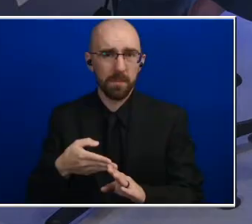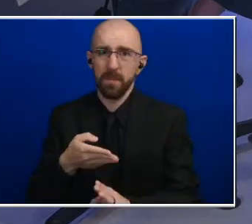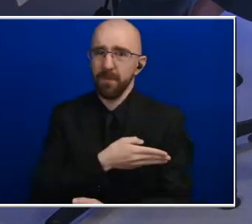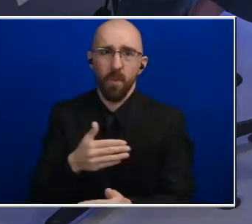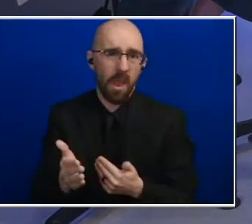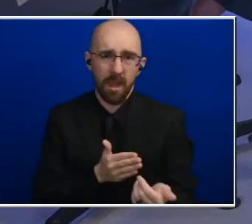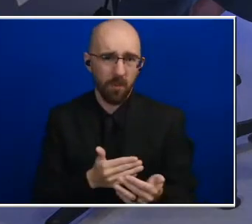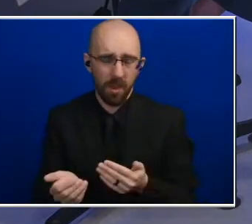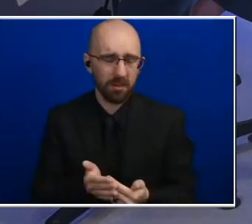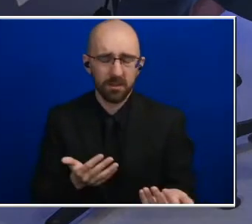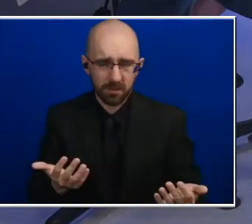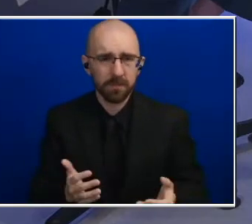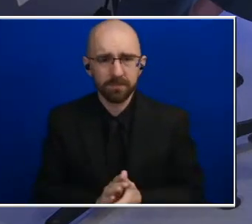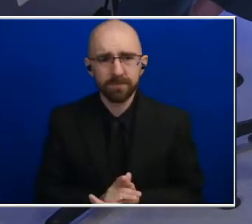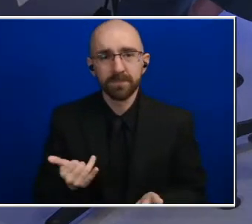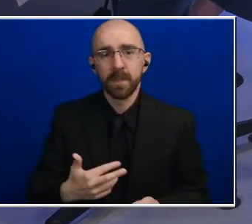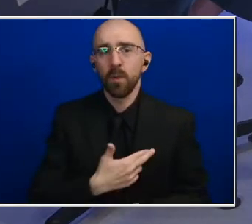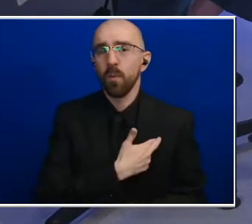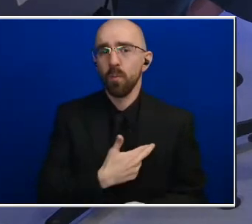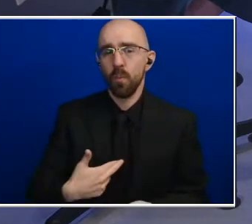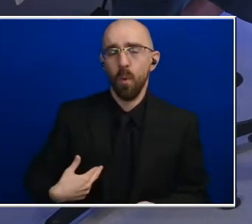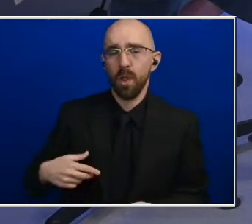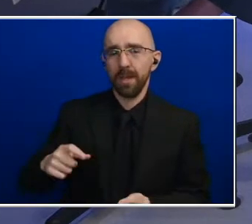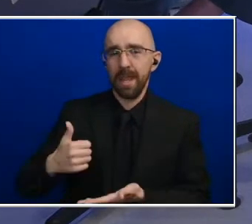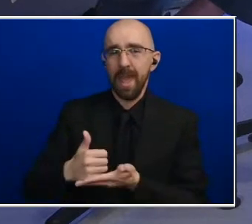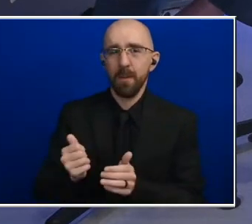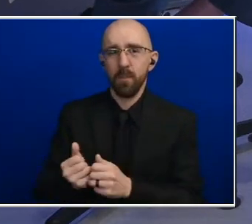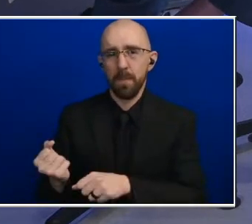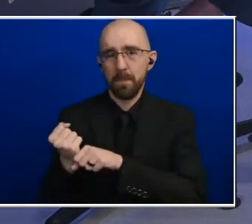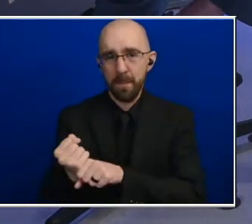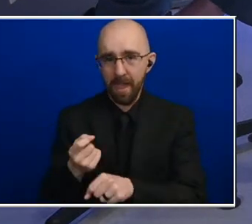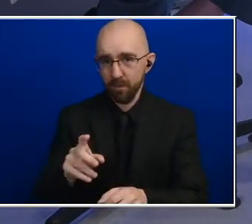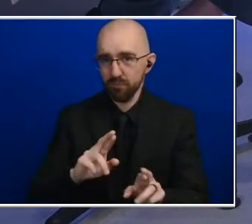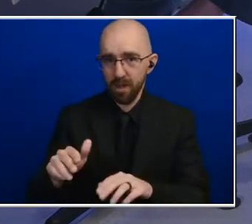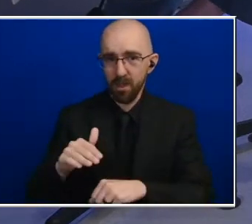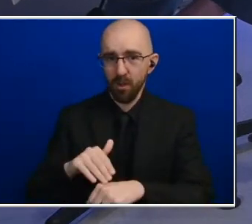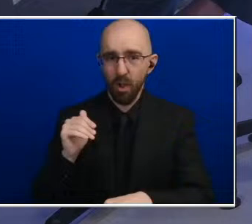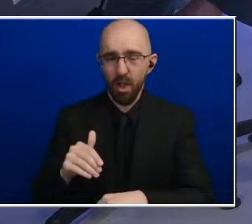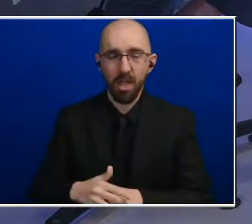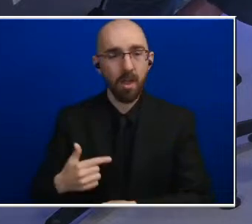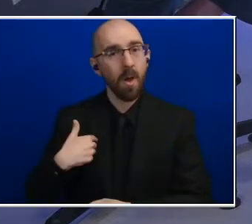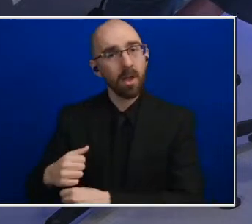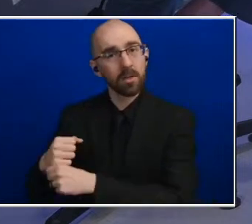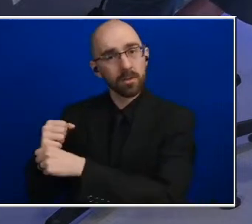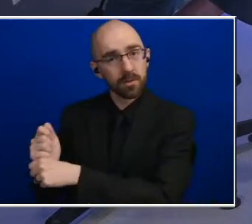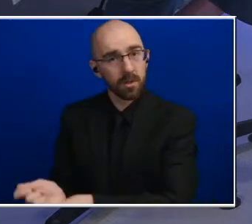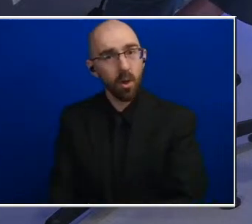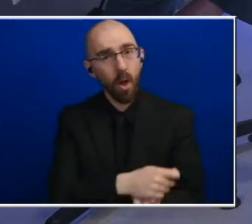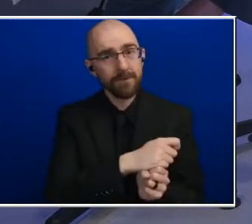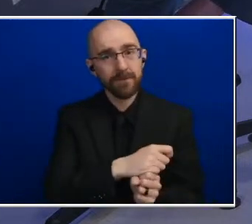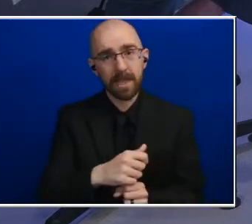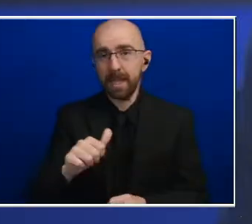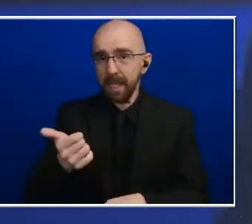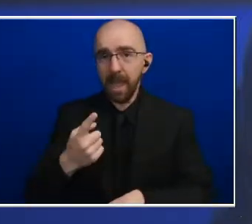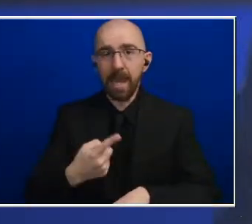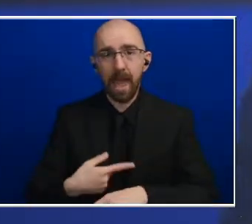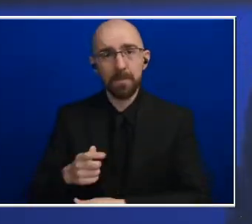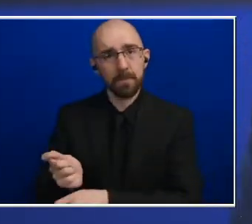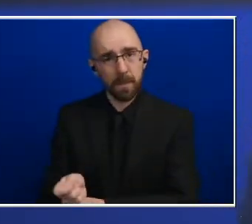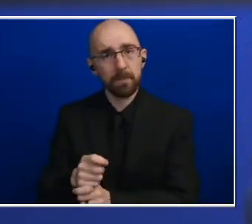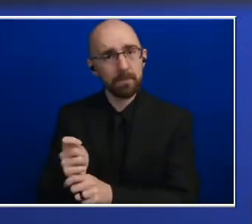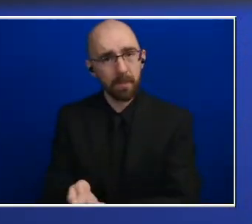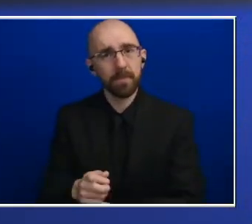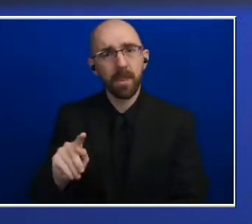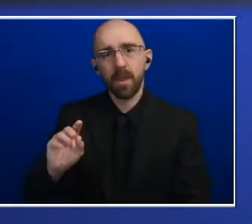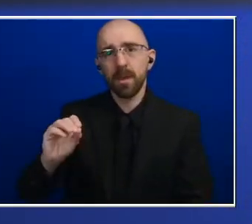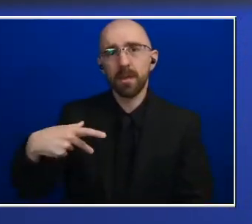the Royals have needed a little help with their bats. Are you ready for the call? Well, I swung a golf club 10 times at Top Golf recently, and I don't